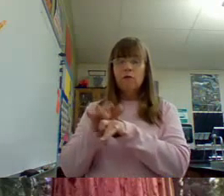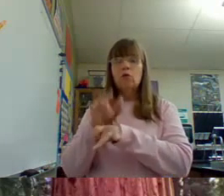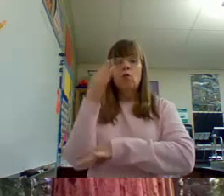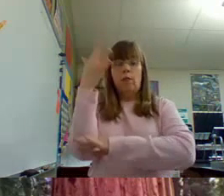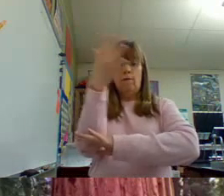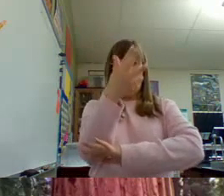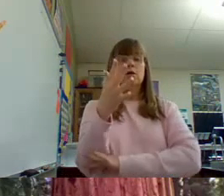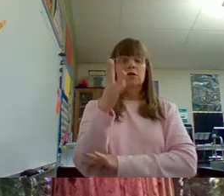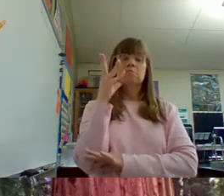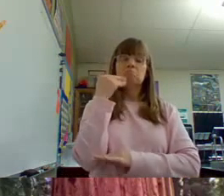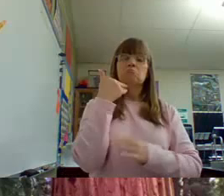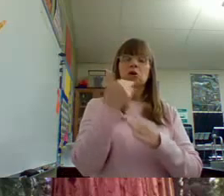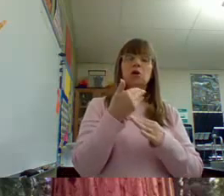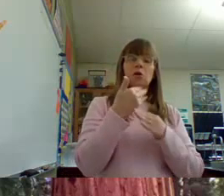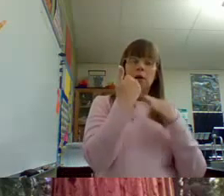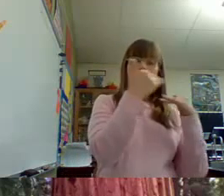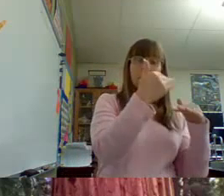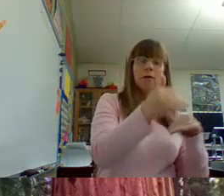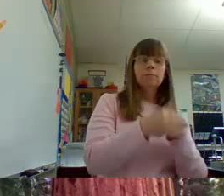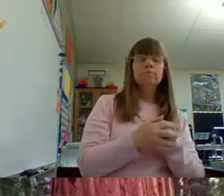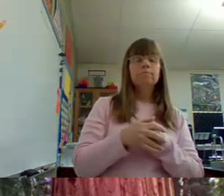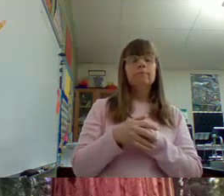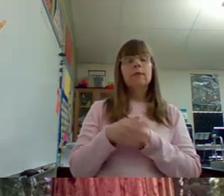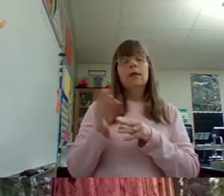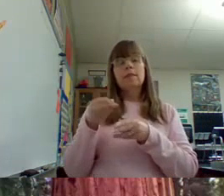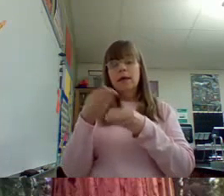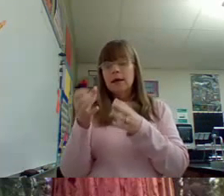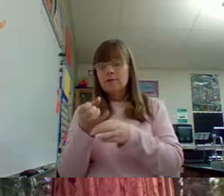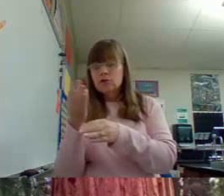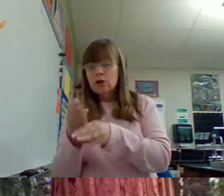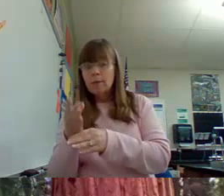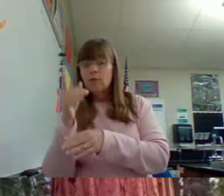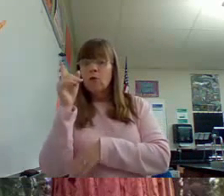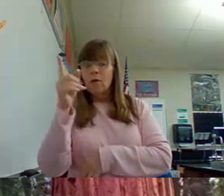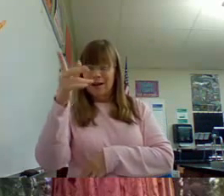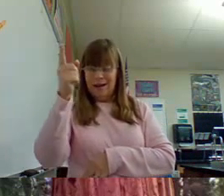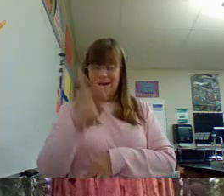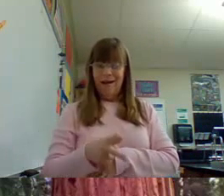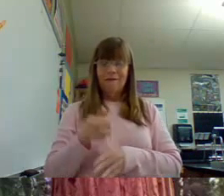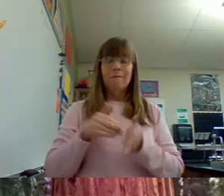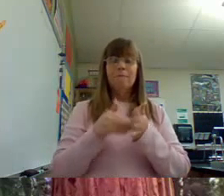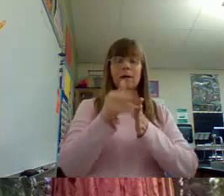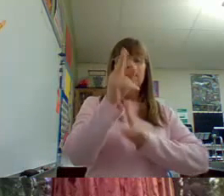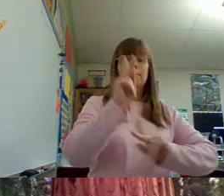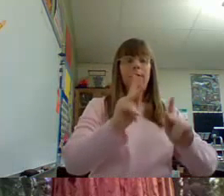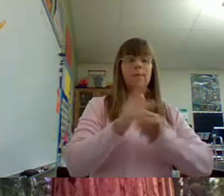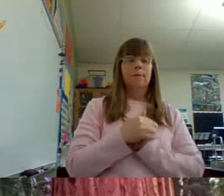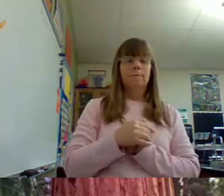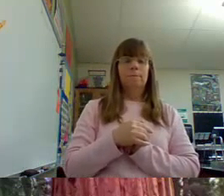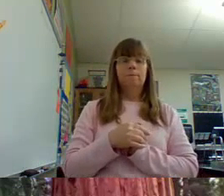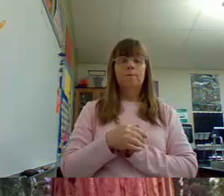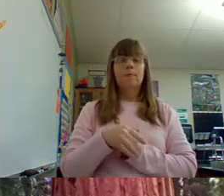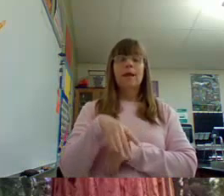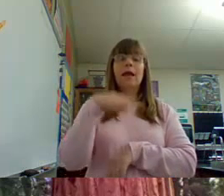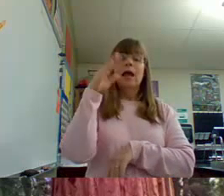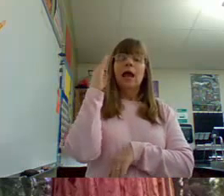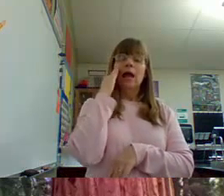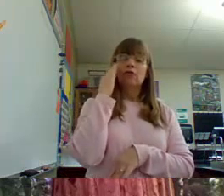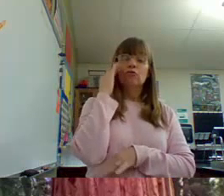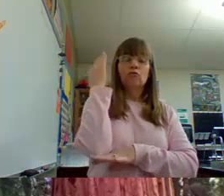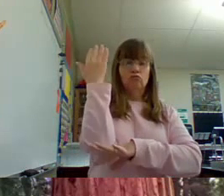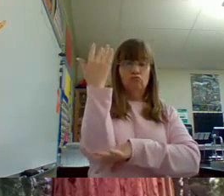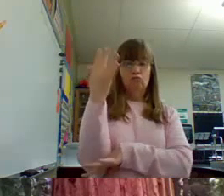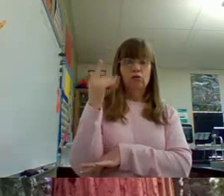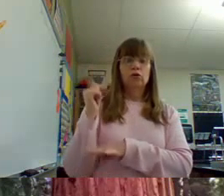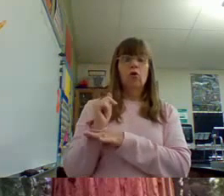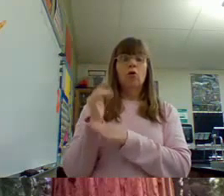amount. Forest industries provide jobs for 1.5 million people. And as you know, trees are